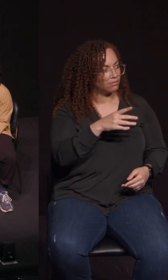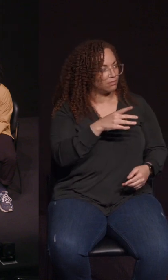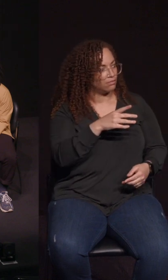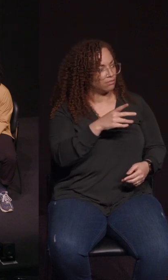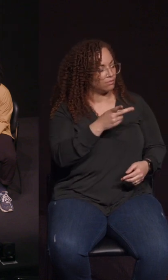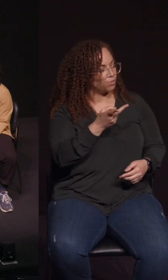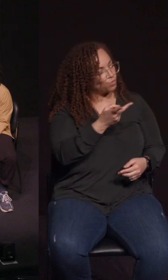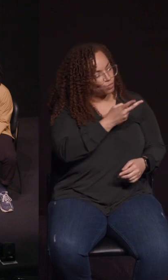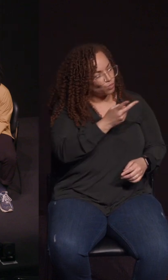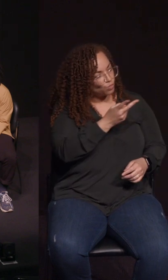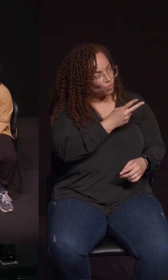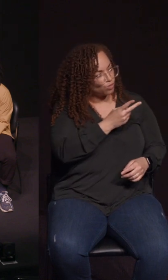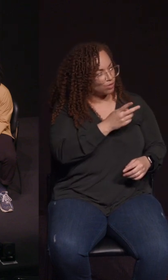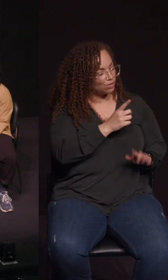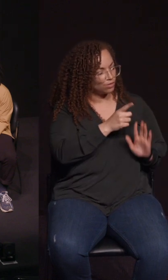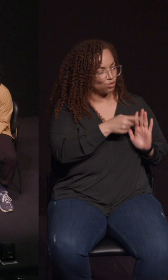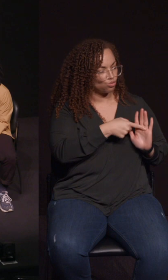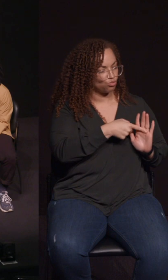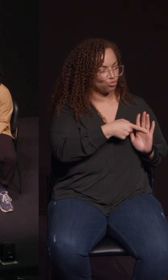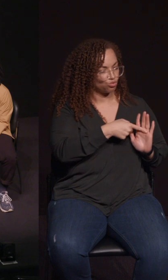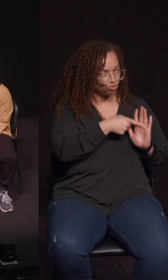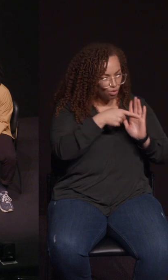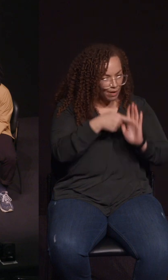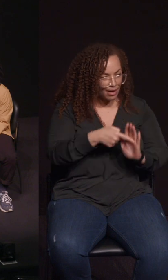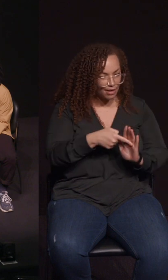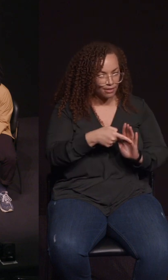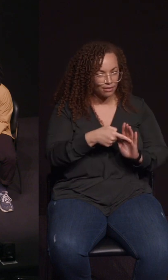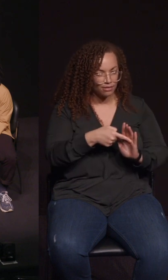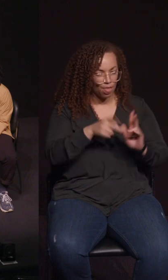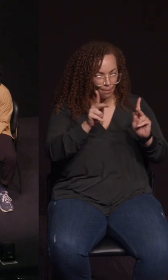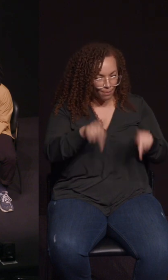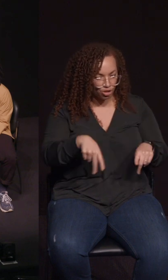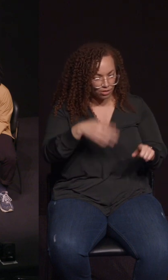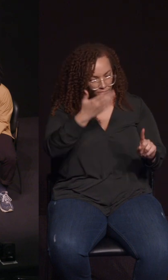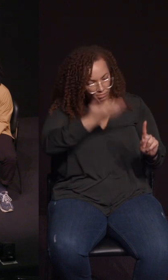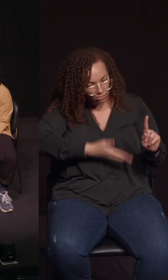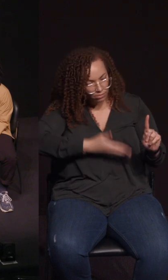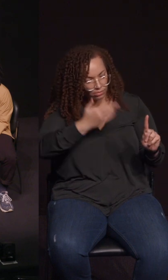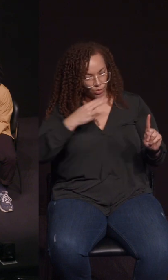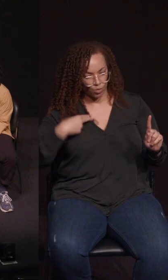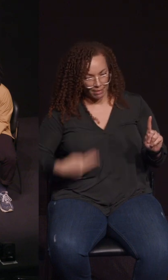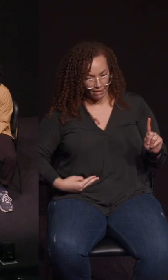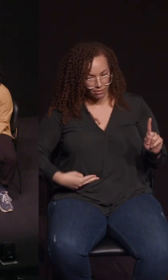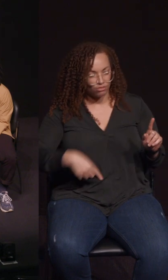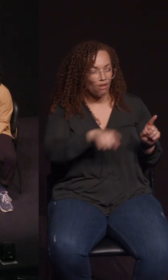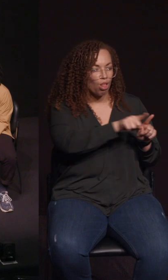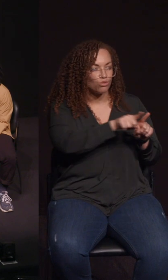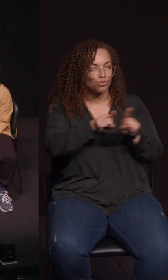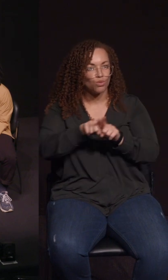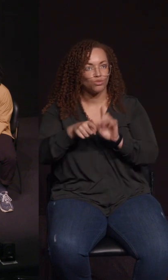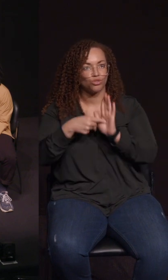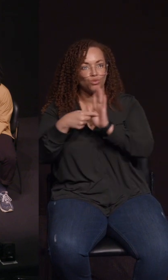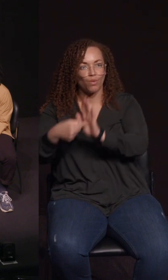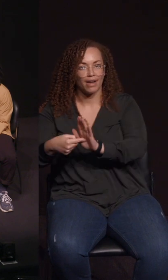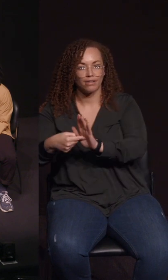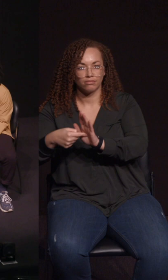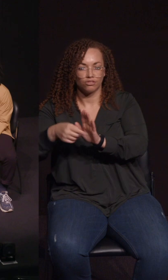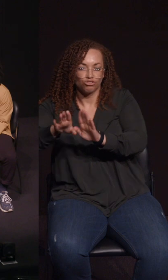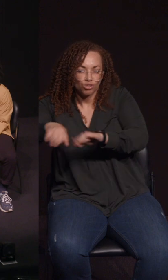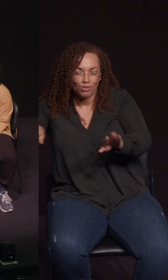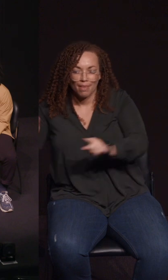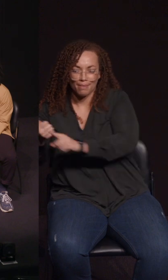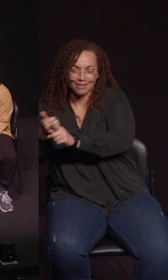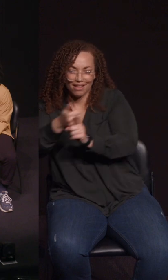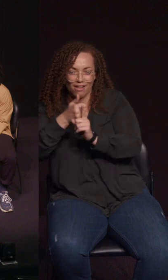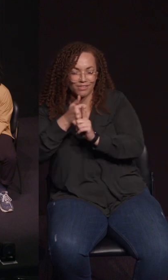human of a person your son was, I think you're also showing how human and a person Black kids are in general. And I